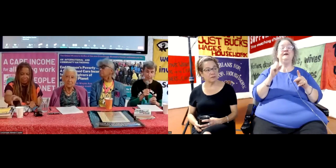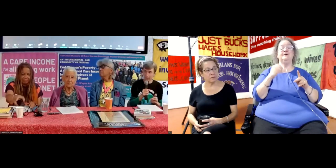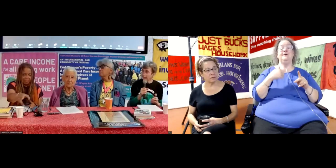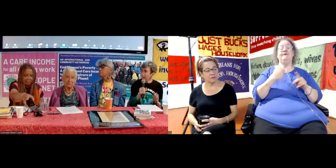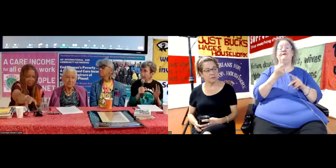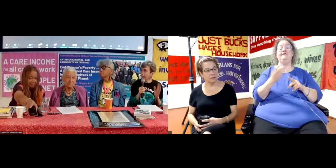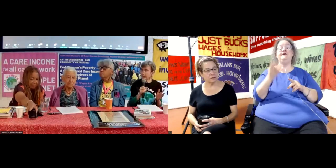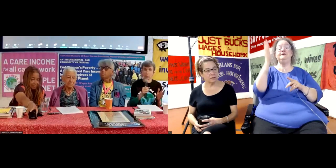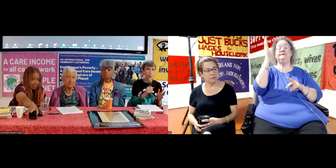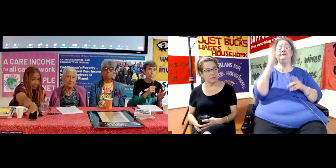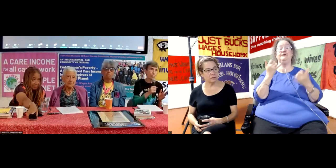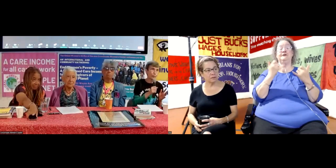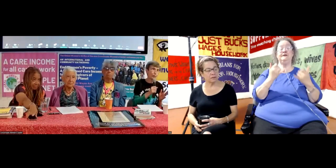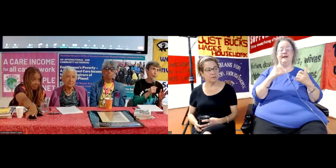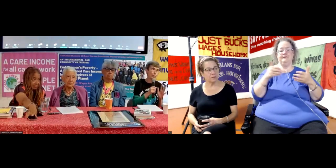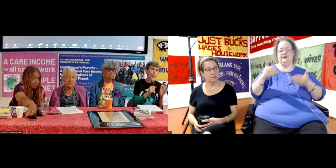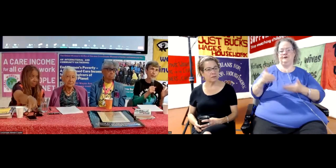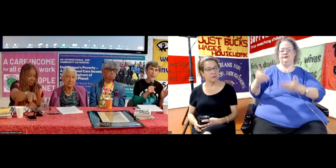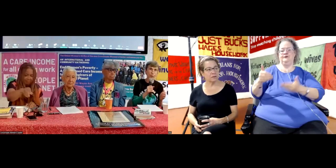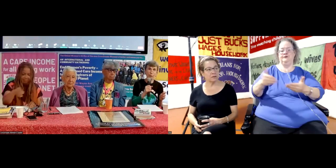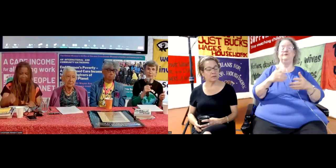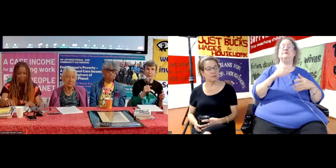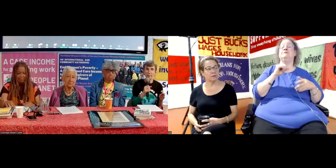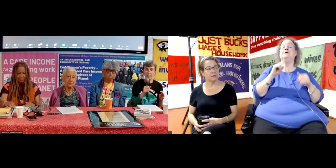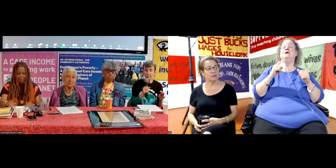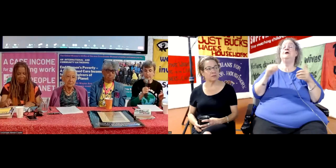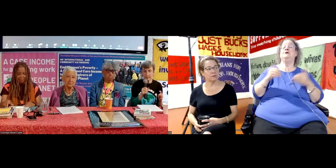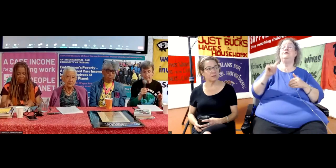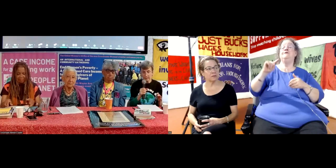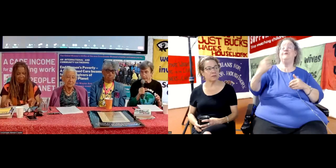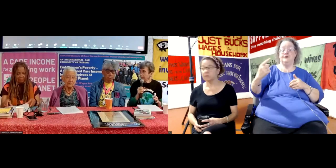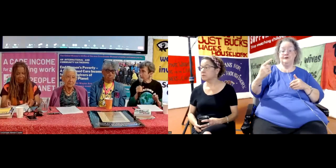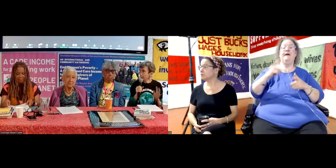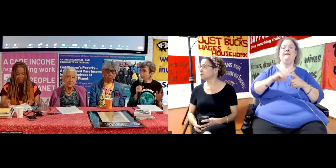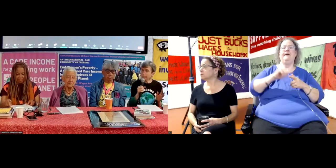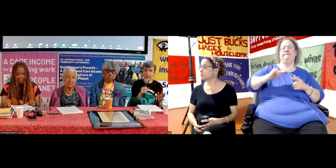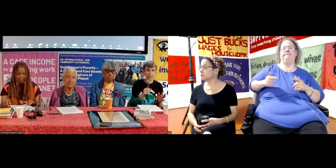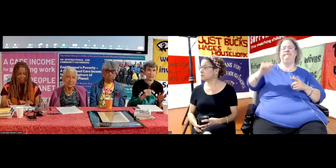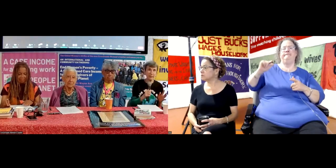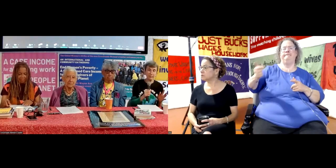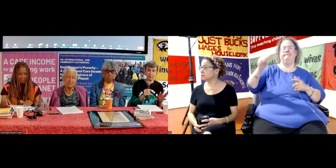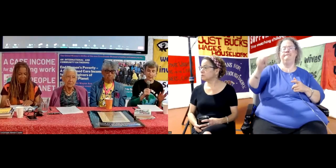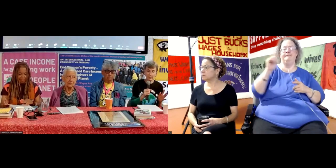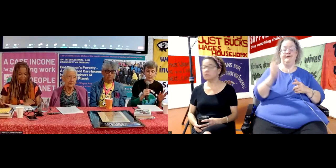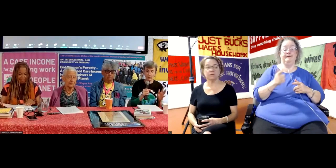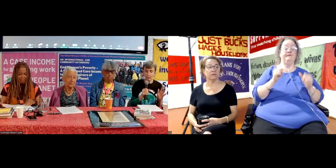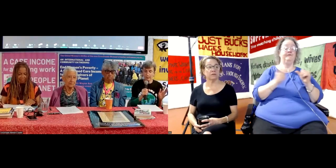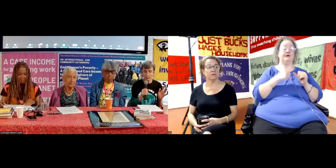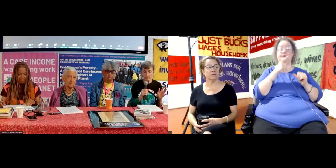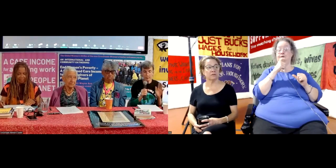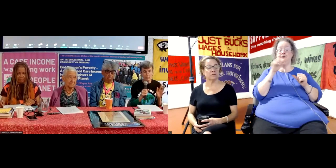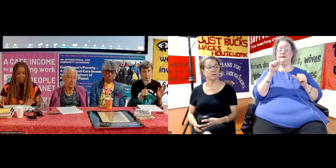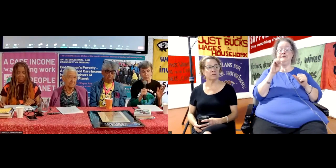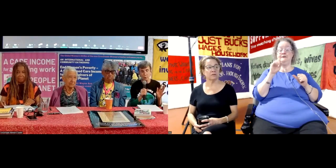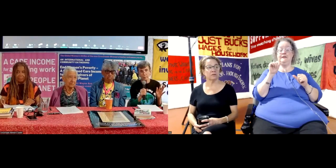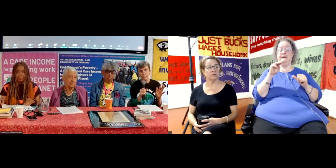today, and I will introduce the first one. I'll introduce them one by one. The first speaker is Selma James. Oh, the